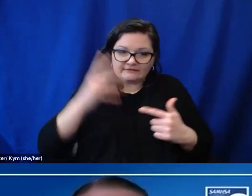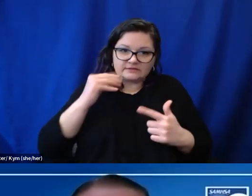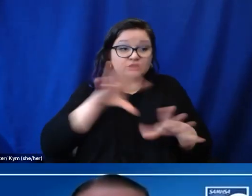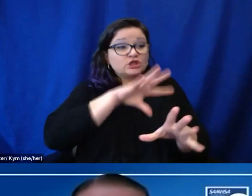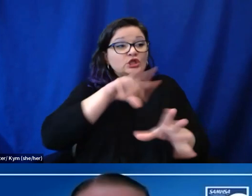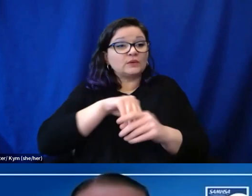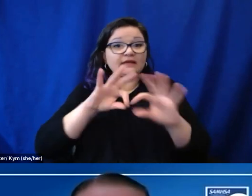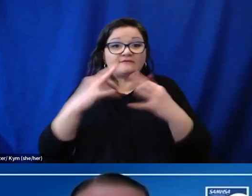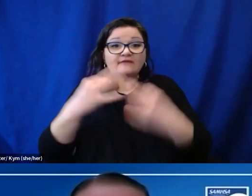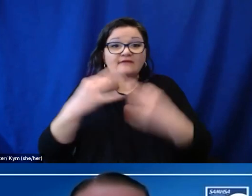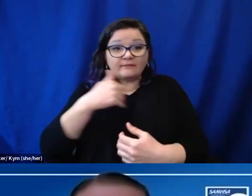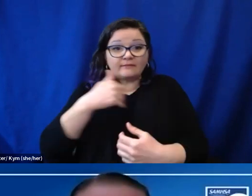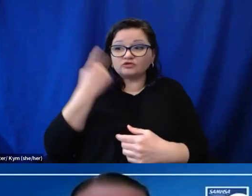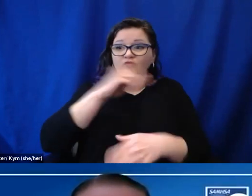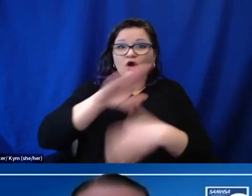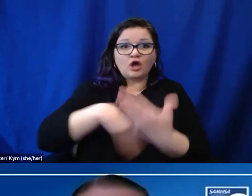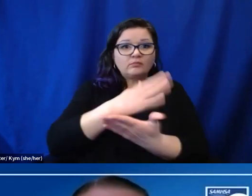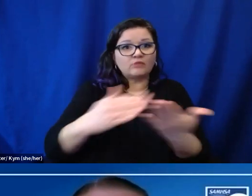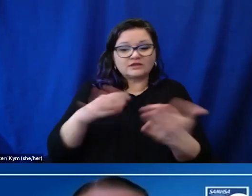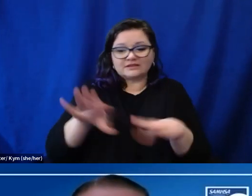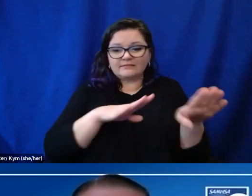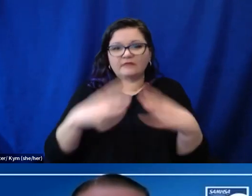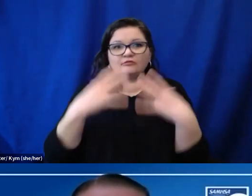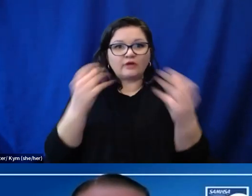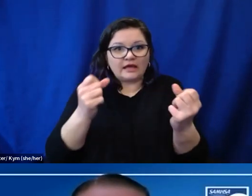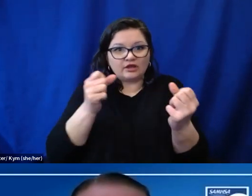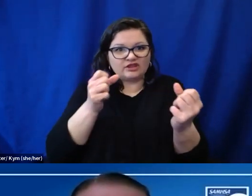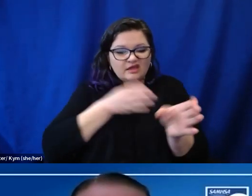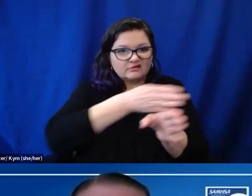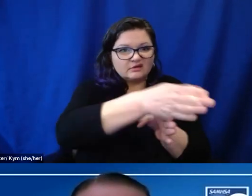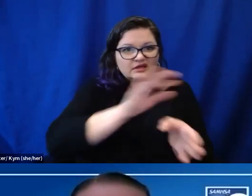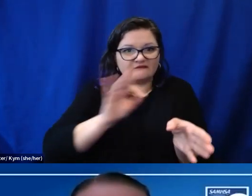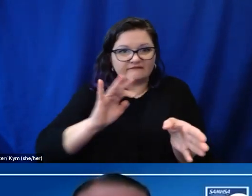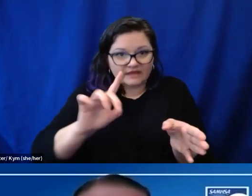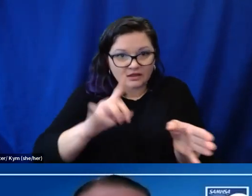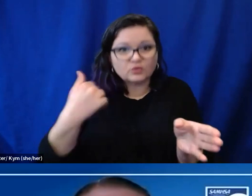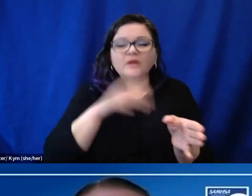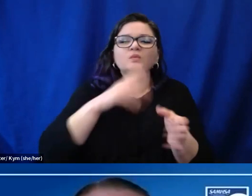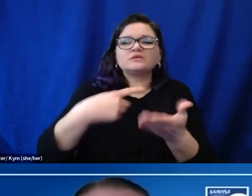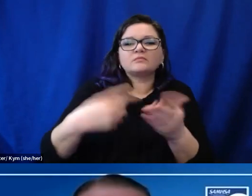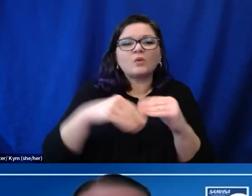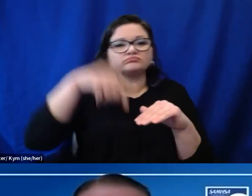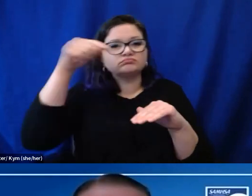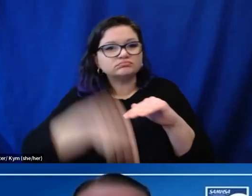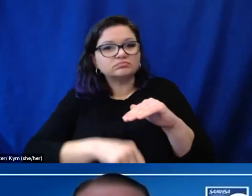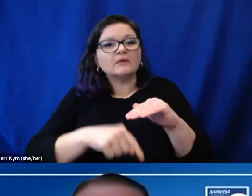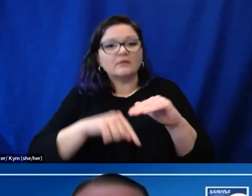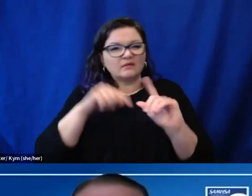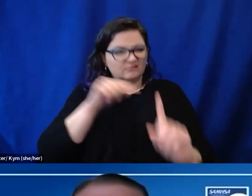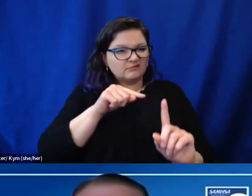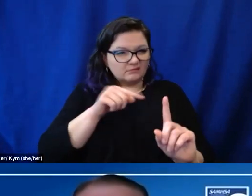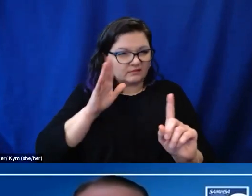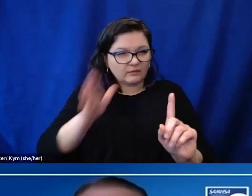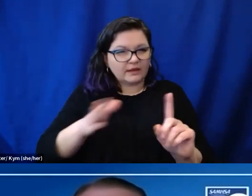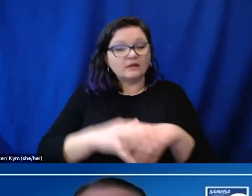in all aspects of the behavioral health field. So we're going to talk much more detail about that. I'll